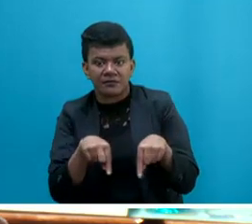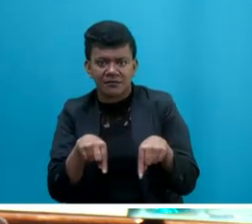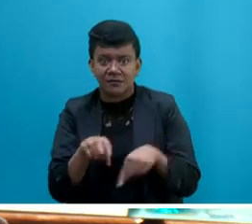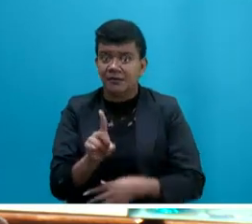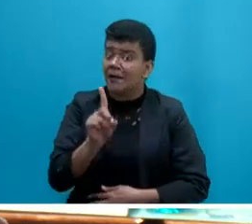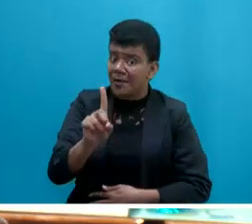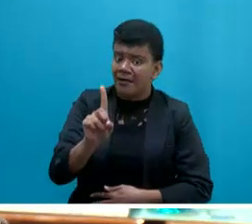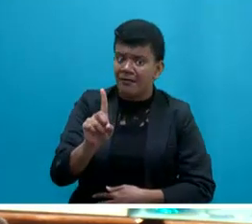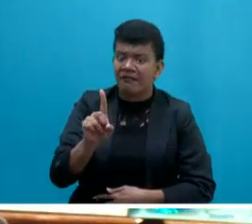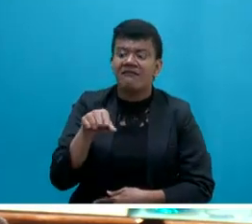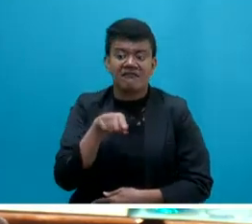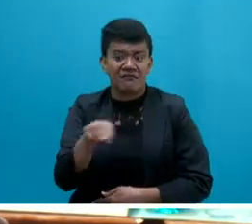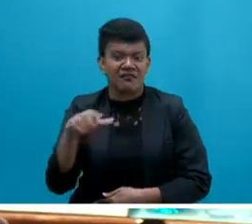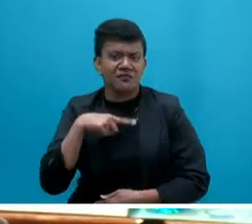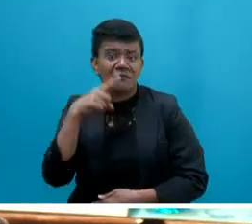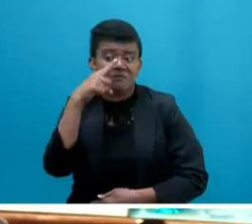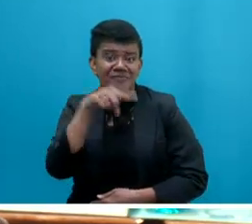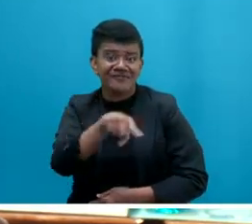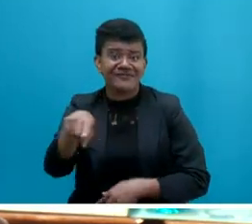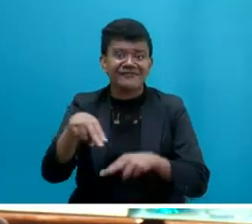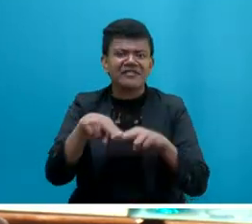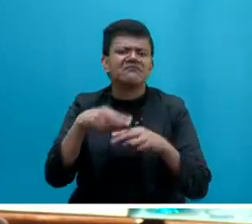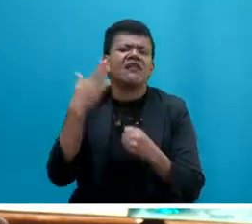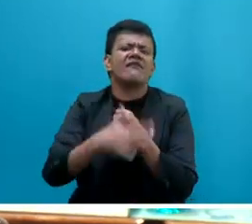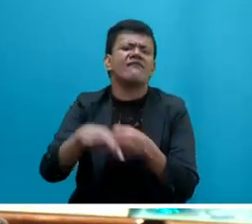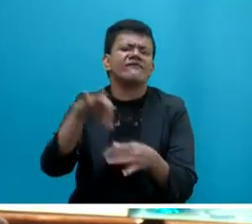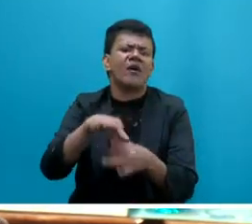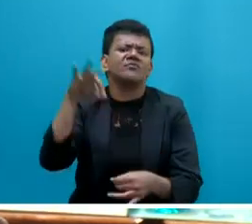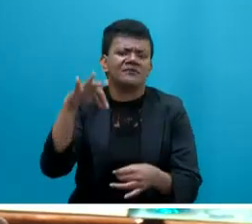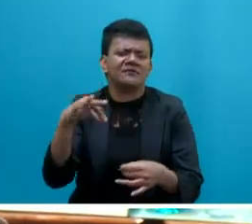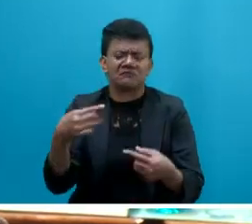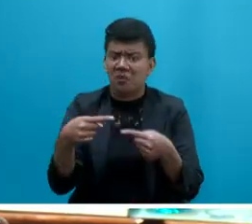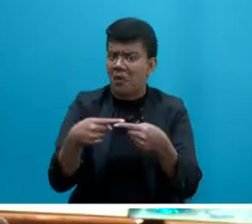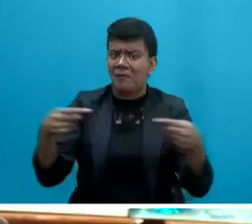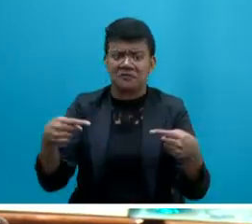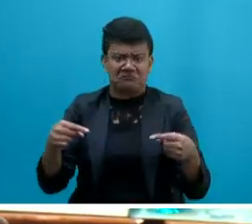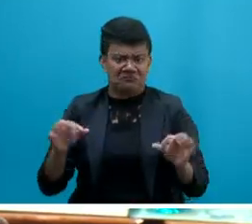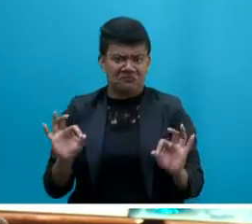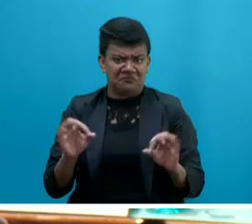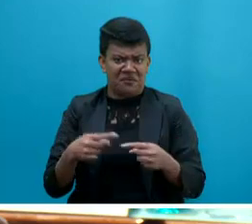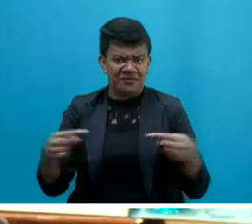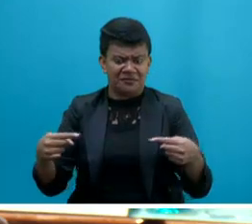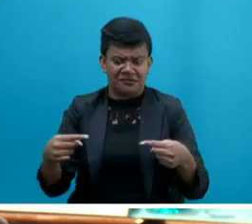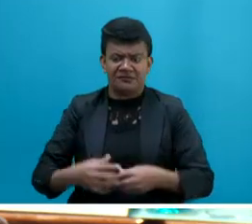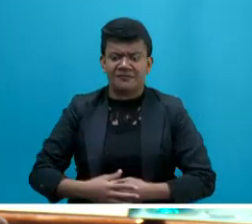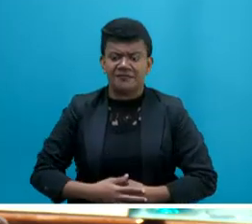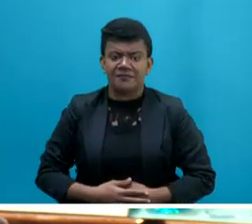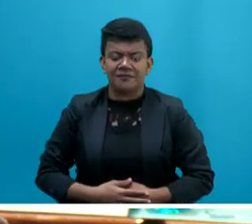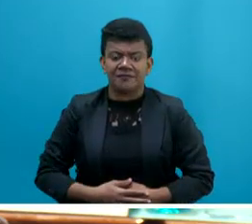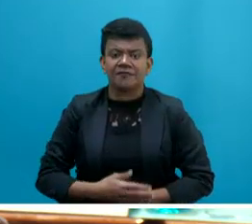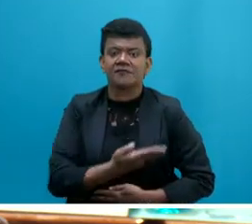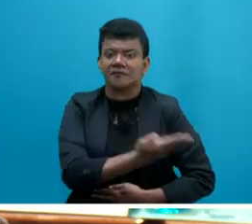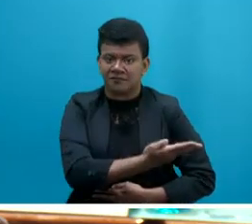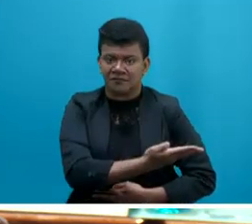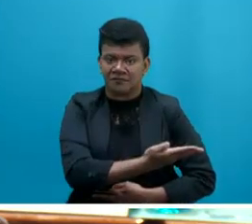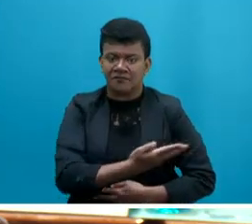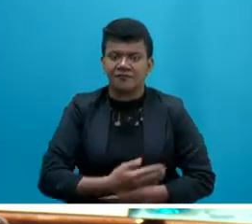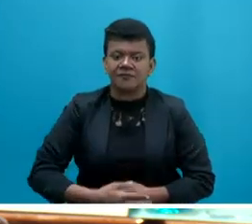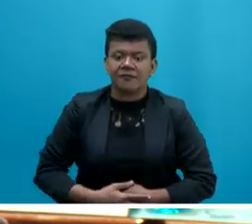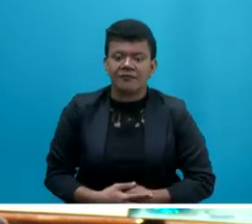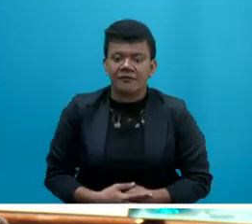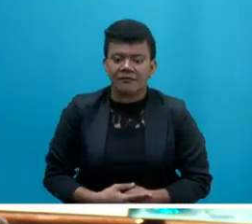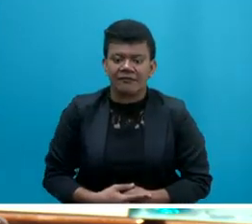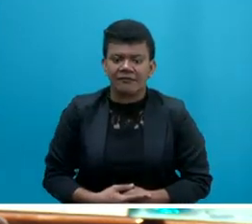side of the House and the Fiji First Government on this side of the House. His Excellency's speech should not